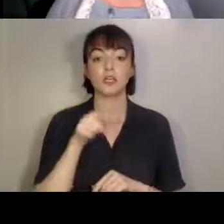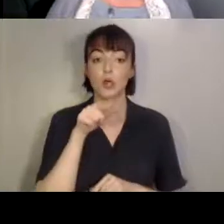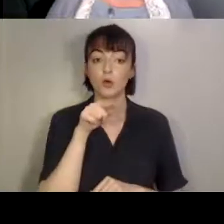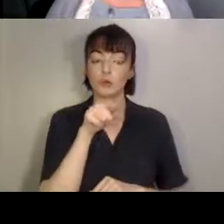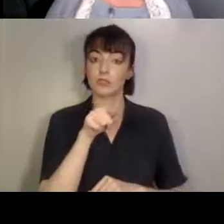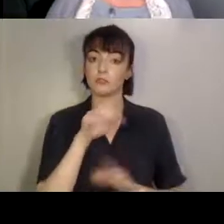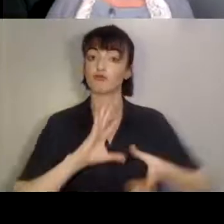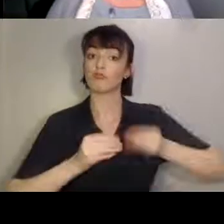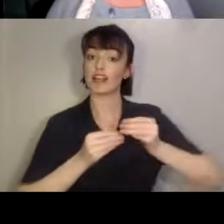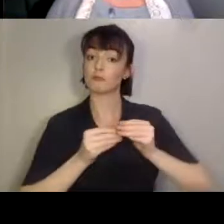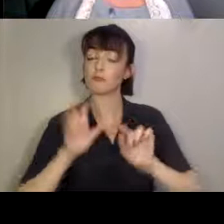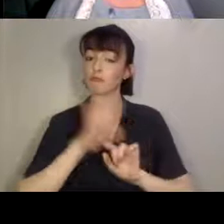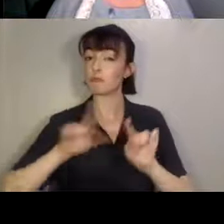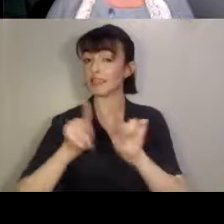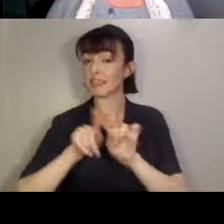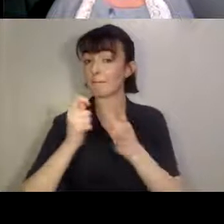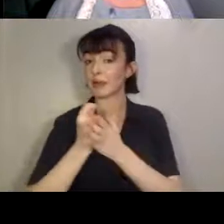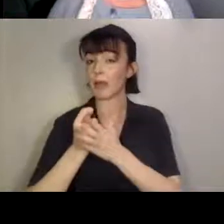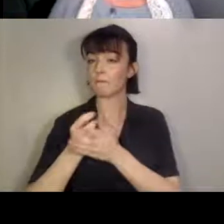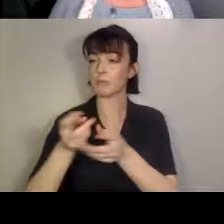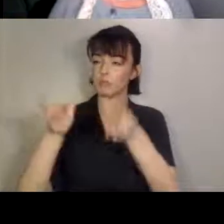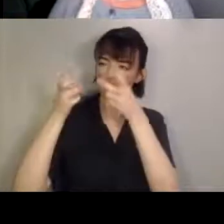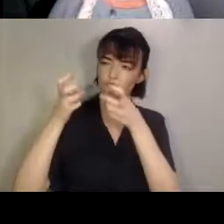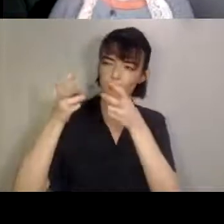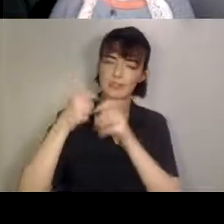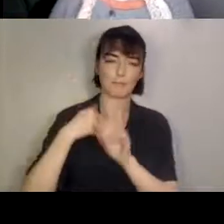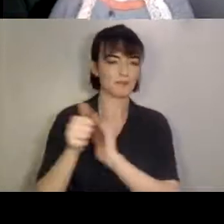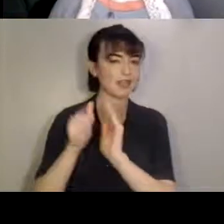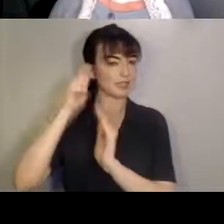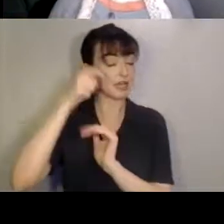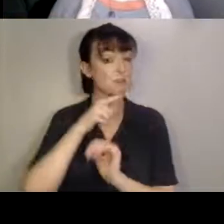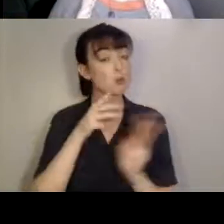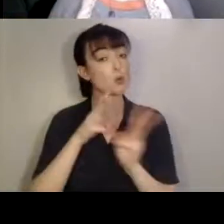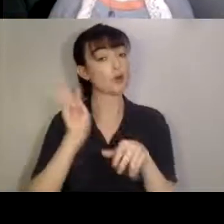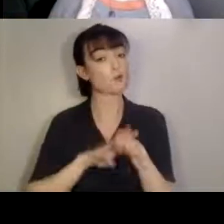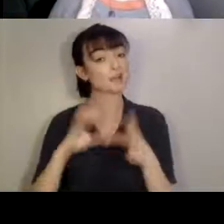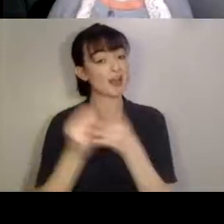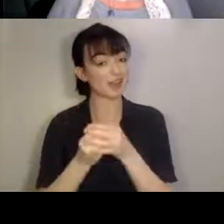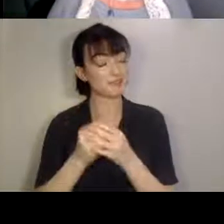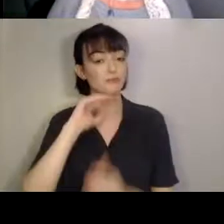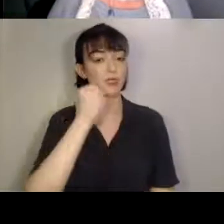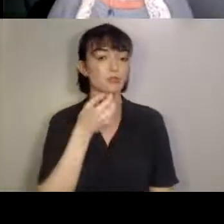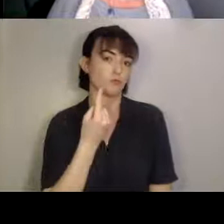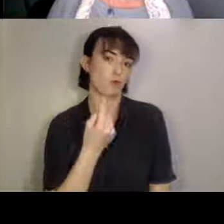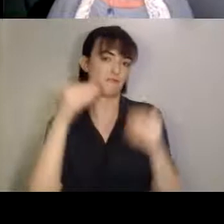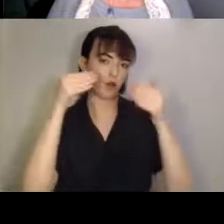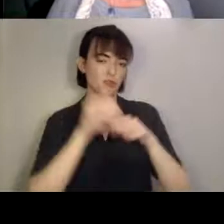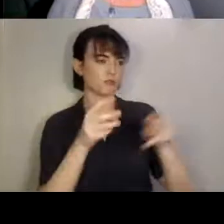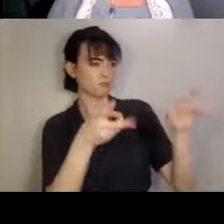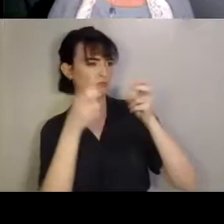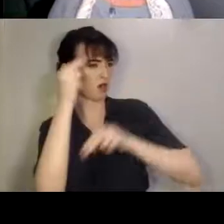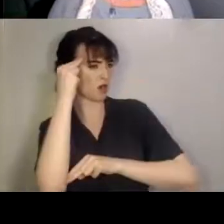same time as the receptive skills test. And in a way, they work quite well together, because one is looking at receptive skills and one is looking